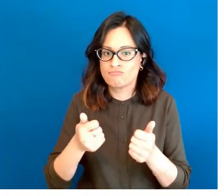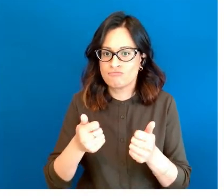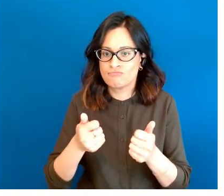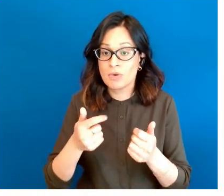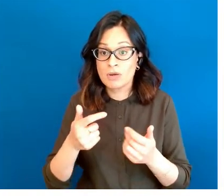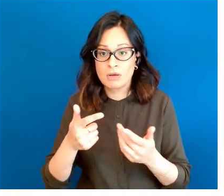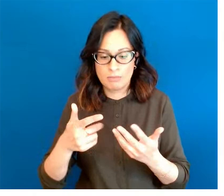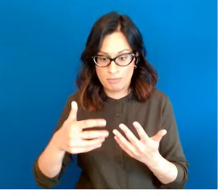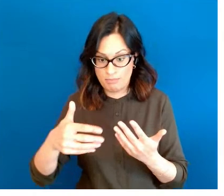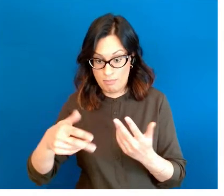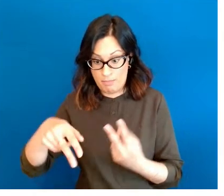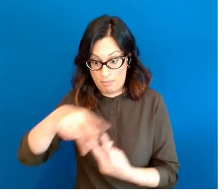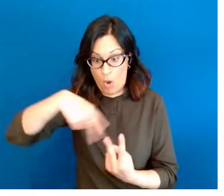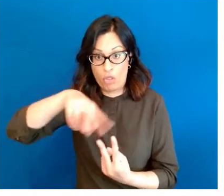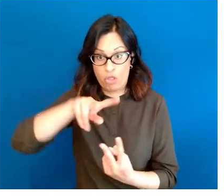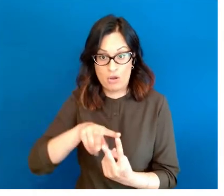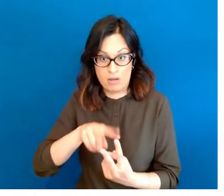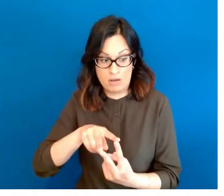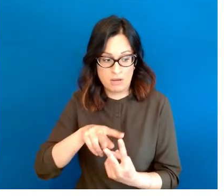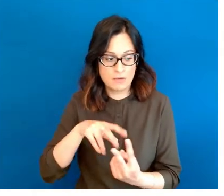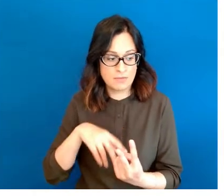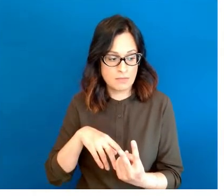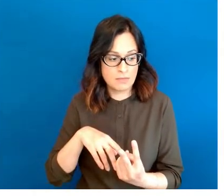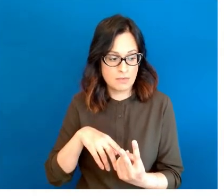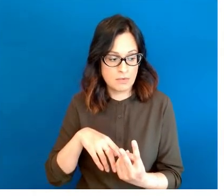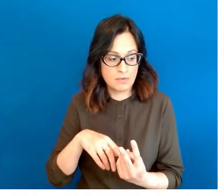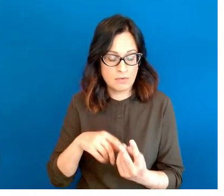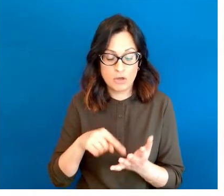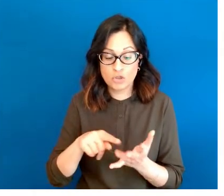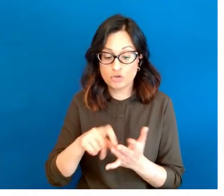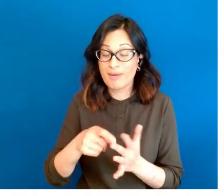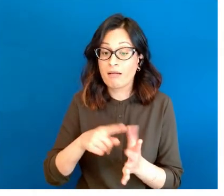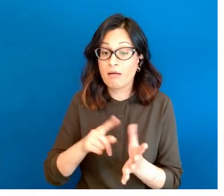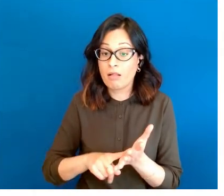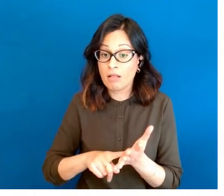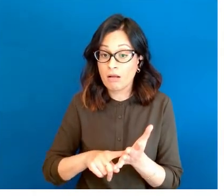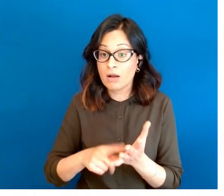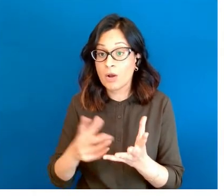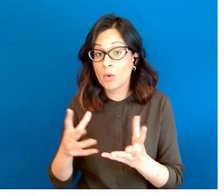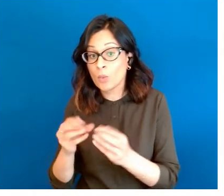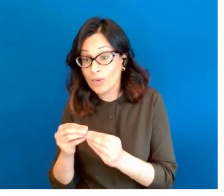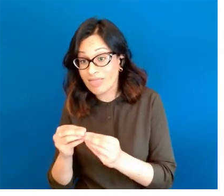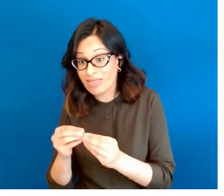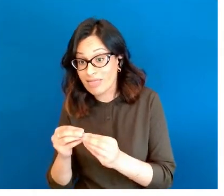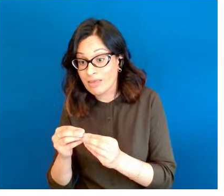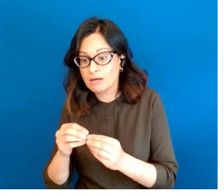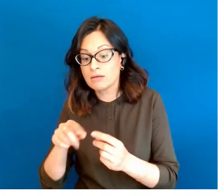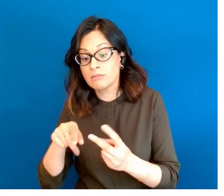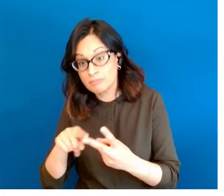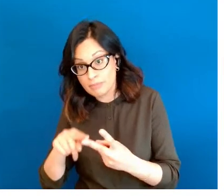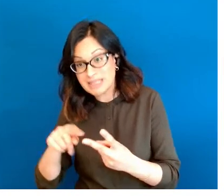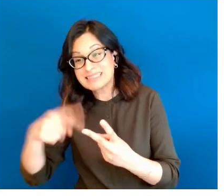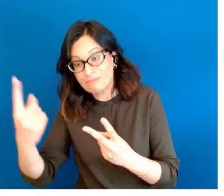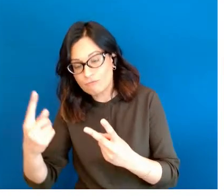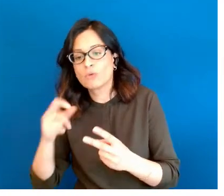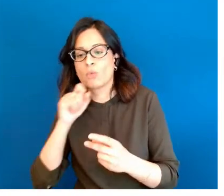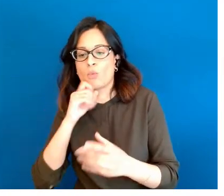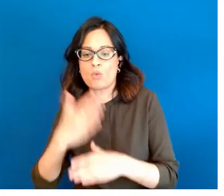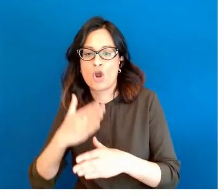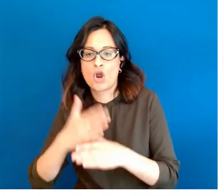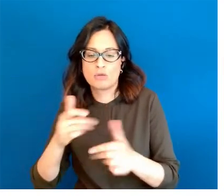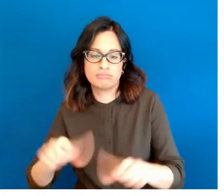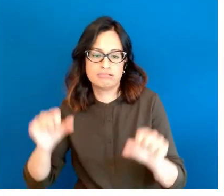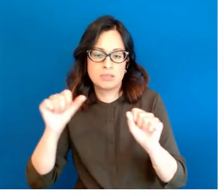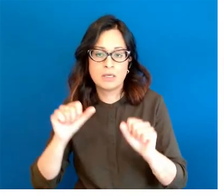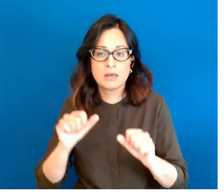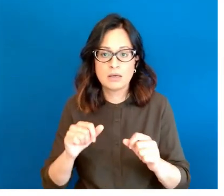steroids and topical antihistamines hits the bill across the board. So another